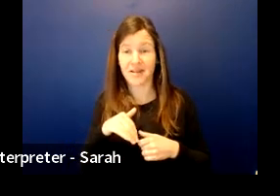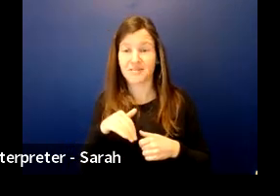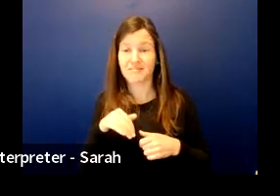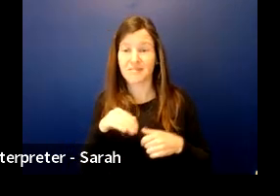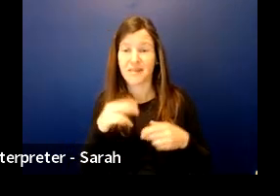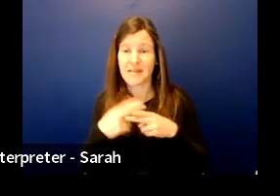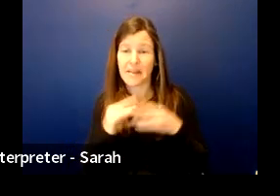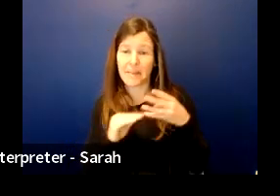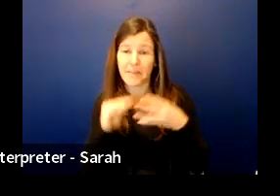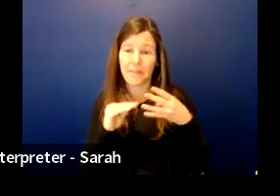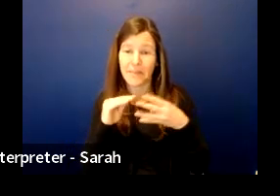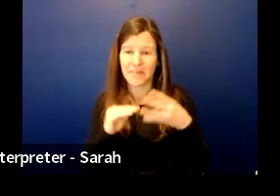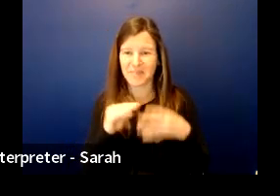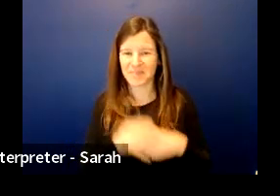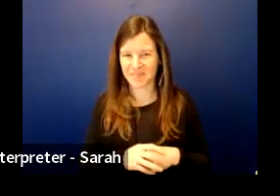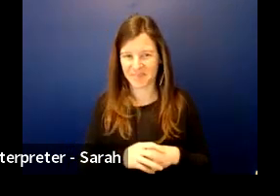board.